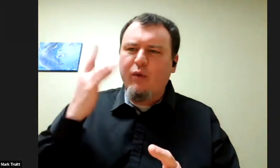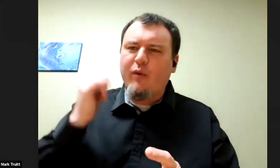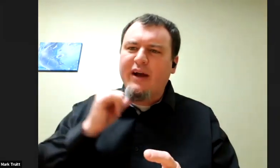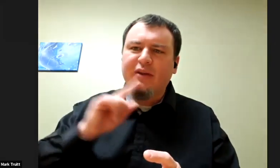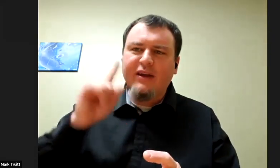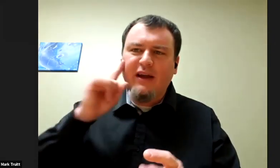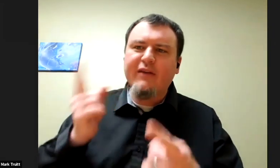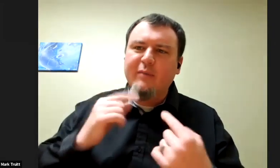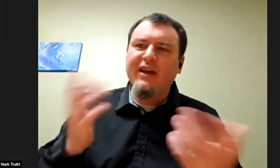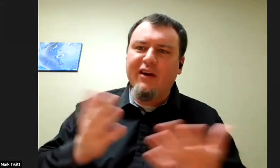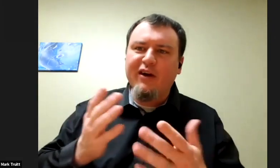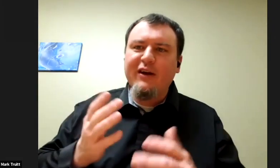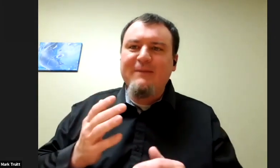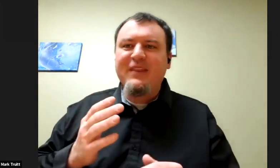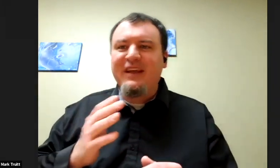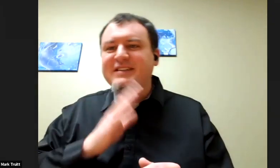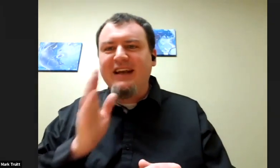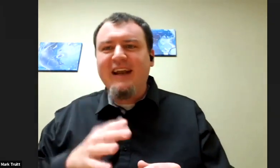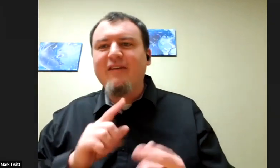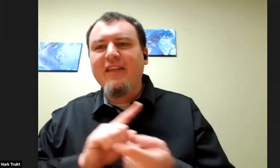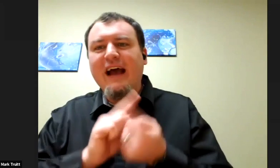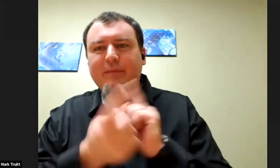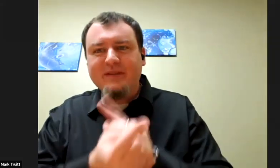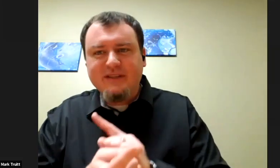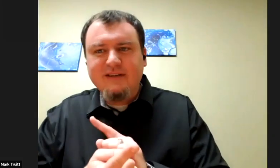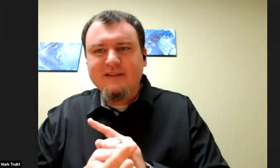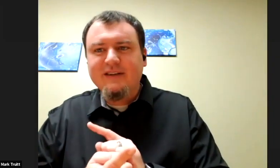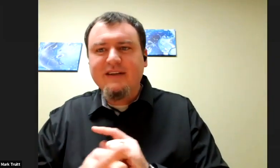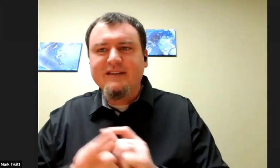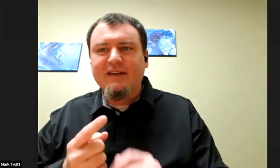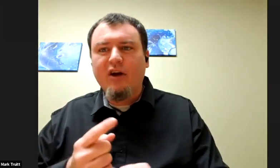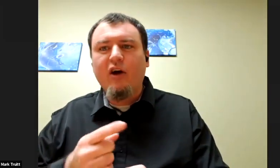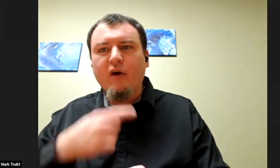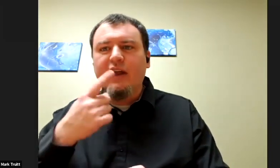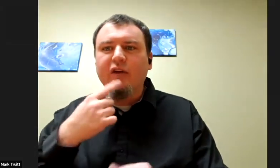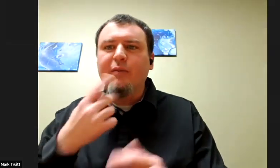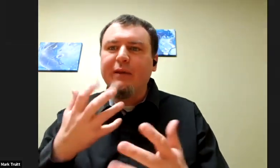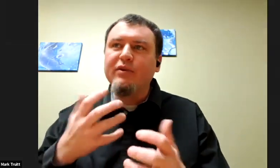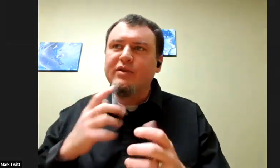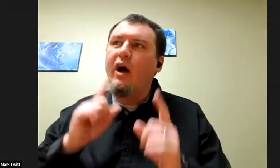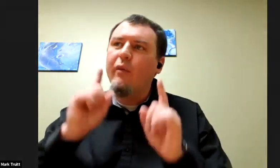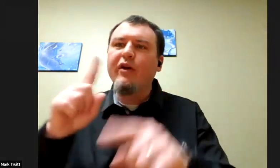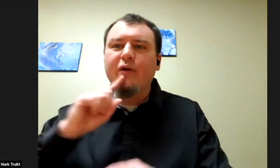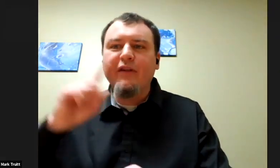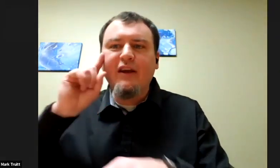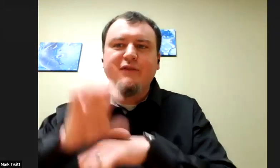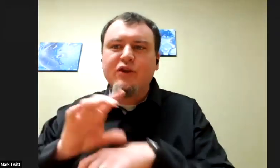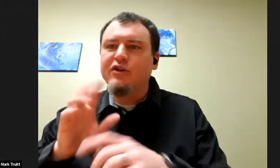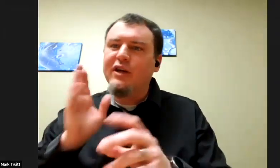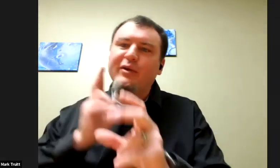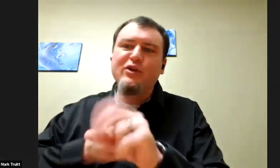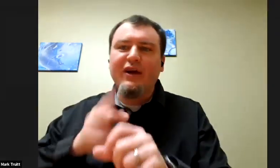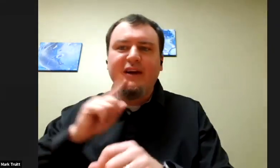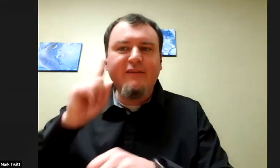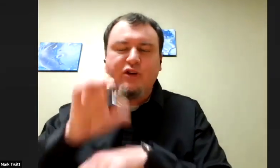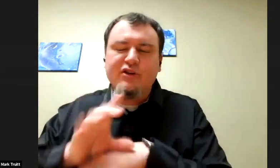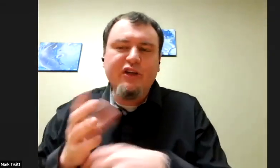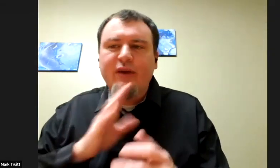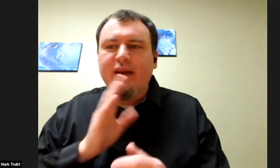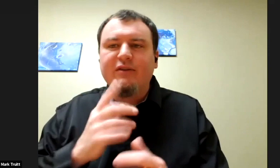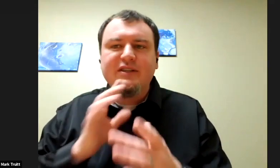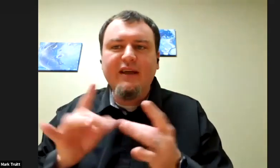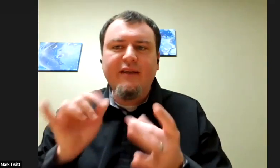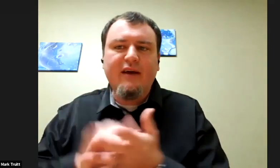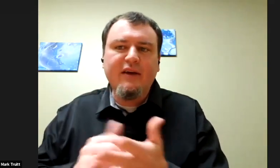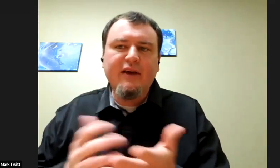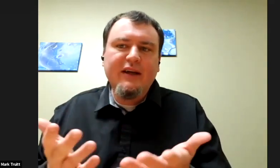who say, well, why don't the deaf come here? It's never the opposite. It's never, oh, hearing people, I want to go to the deaf church. I'm going to join the deaf church. You